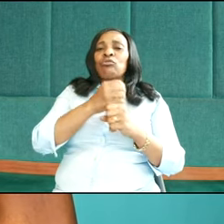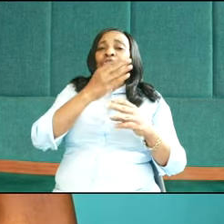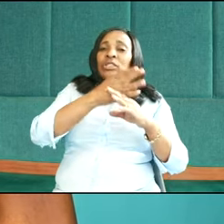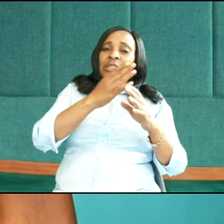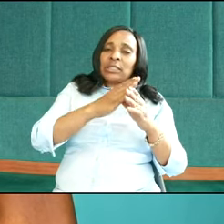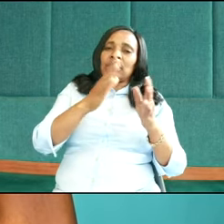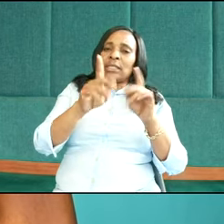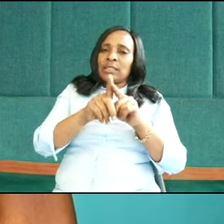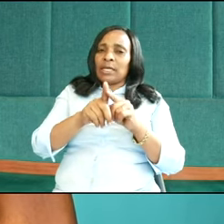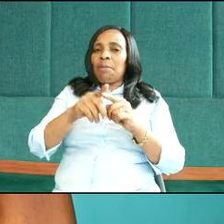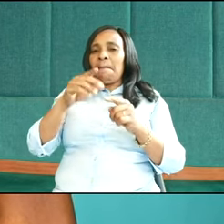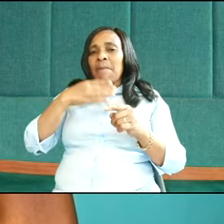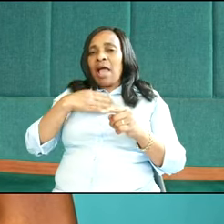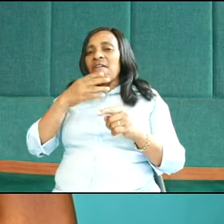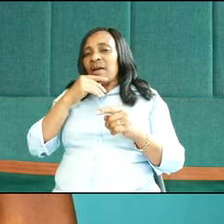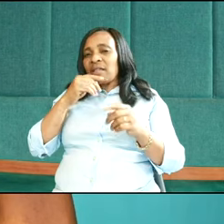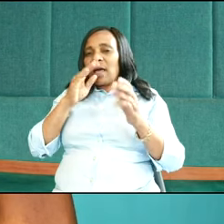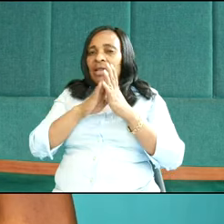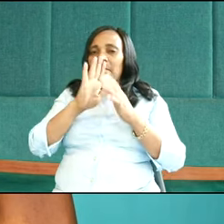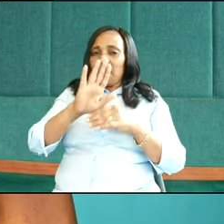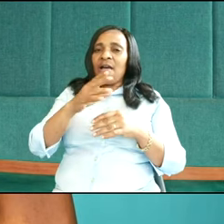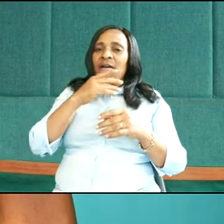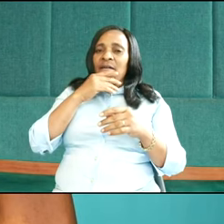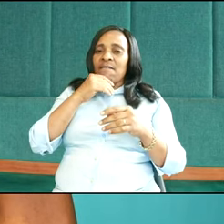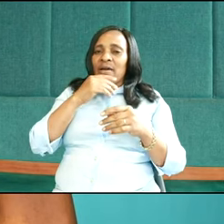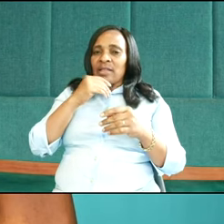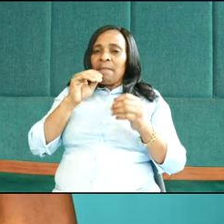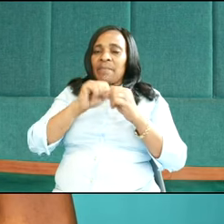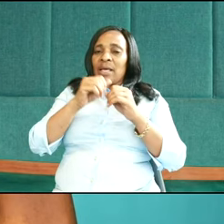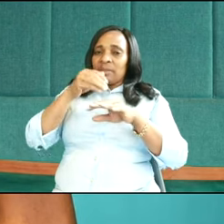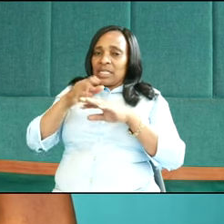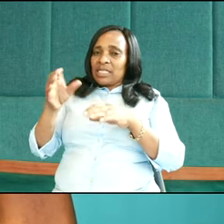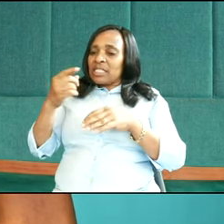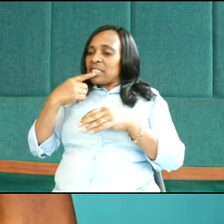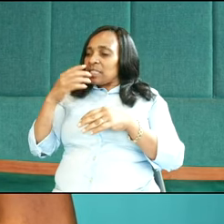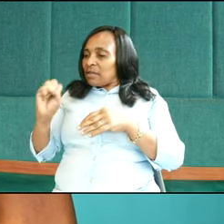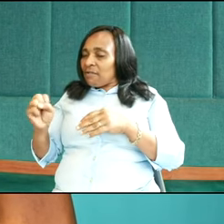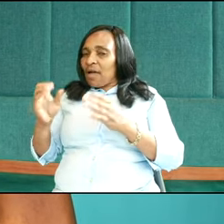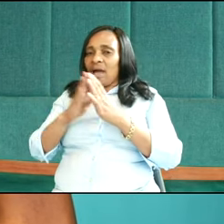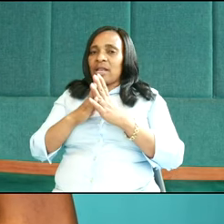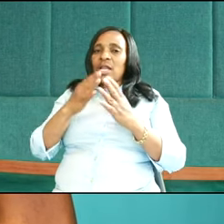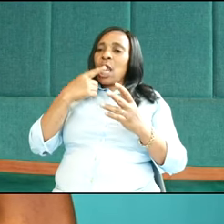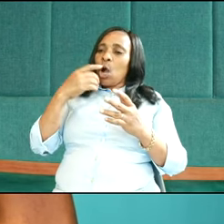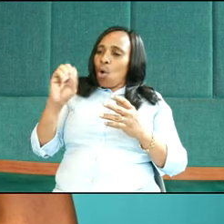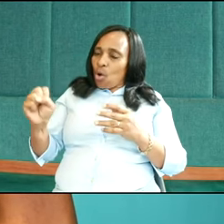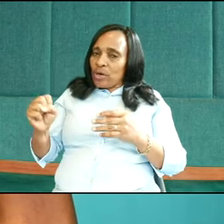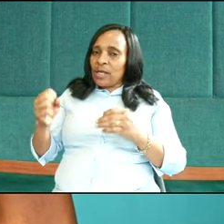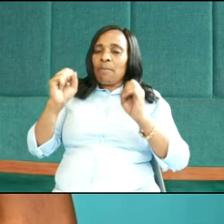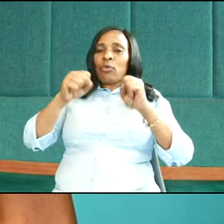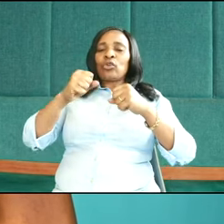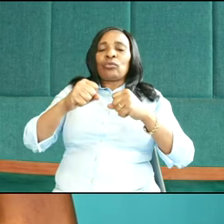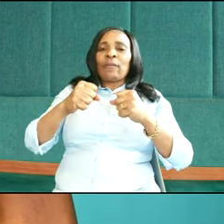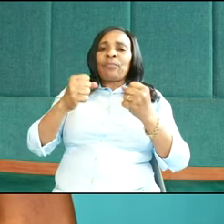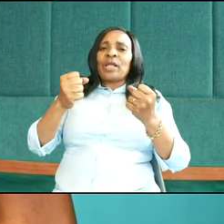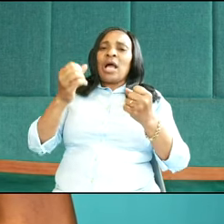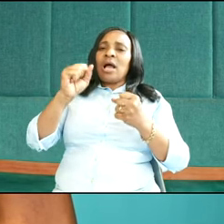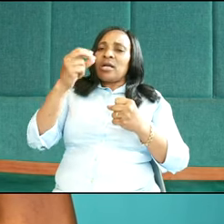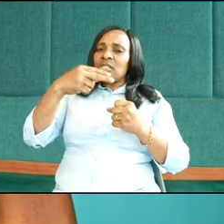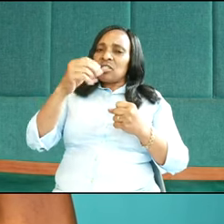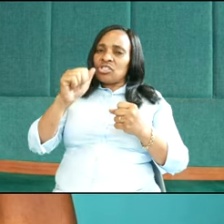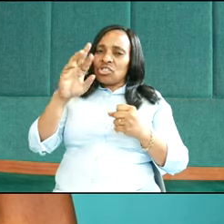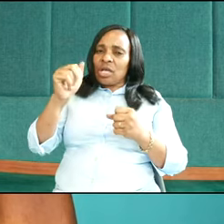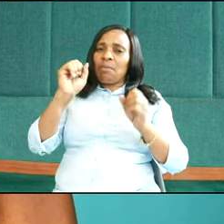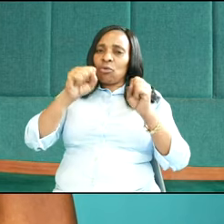my father and your father. See, I am sending you silver and gold. Now break your treaty with Baasha, king of Israel, so he